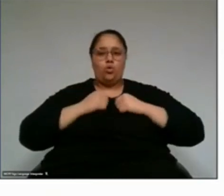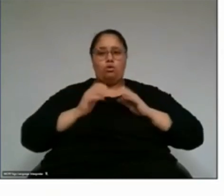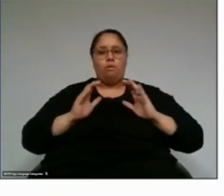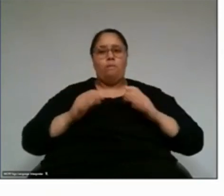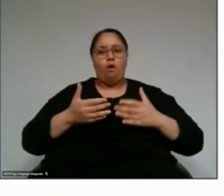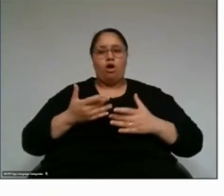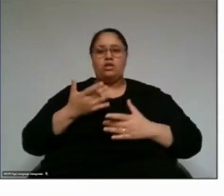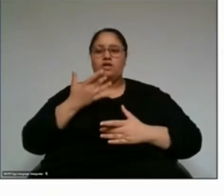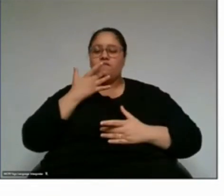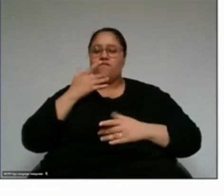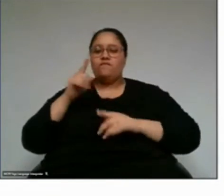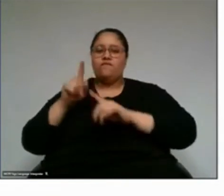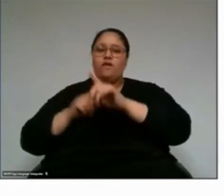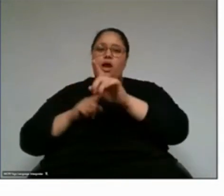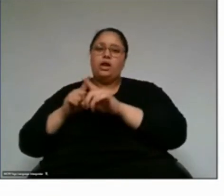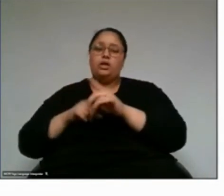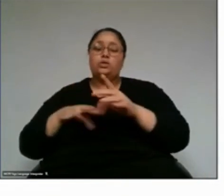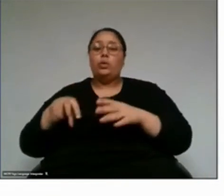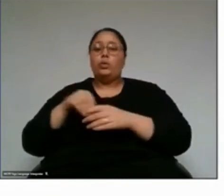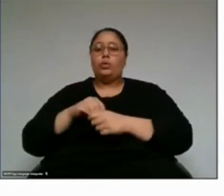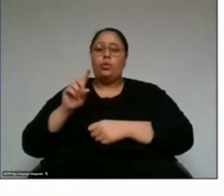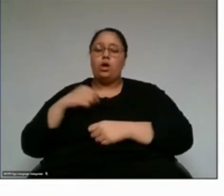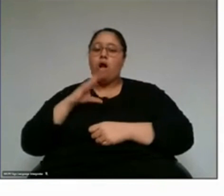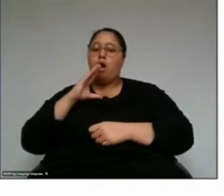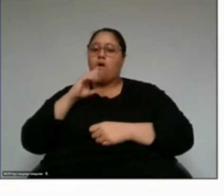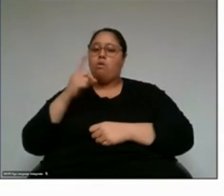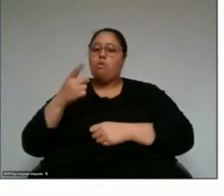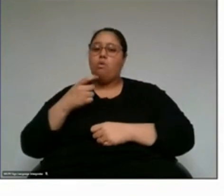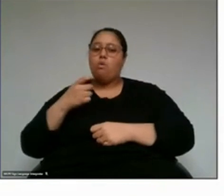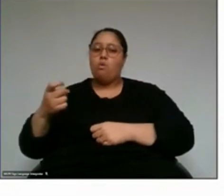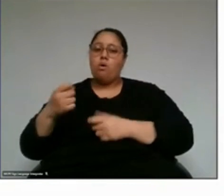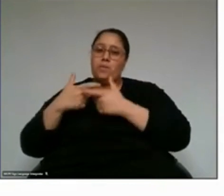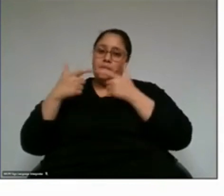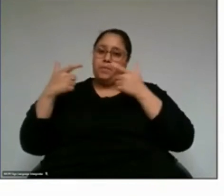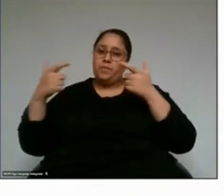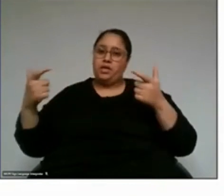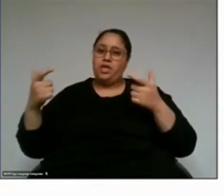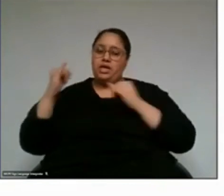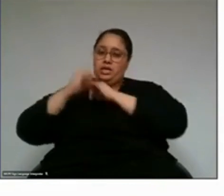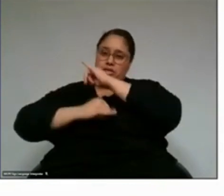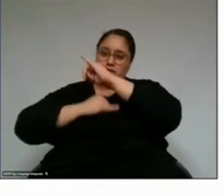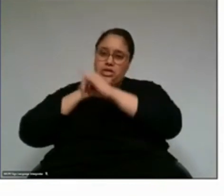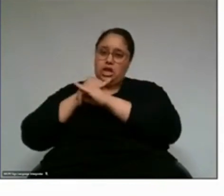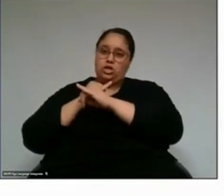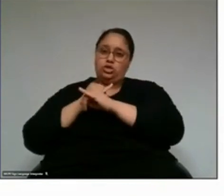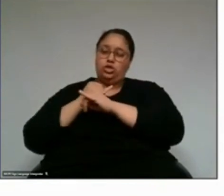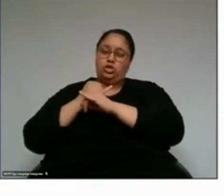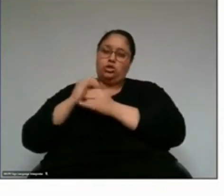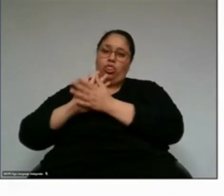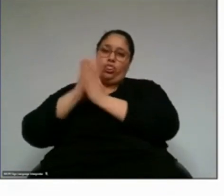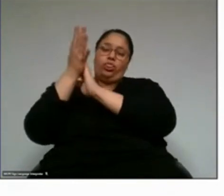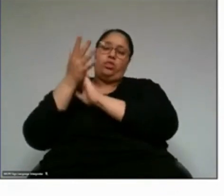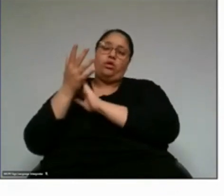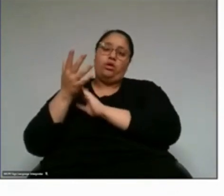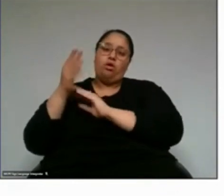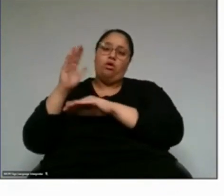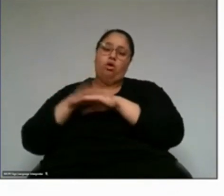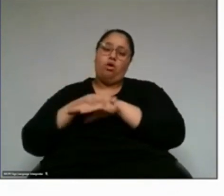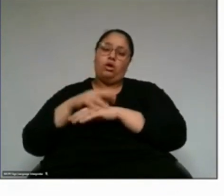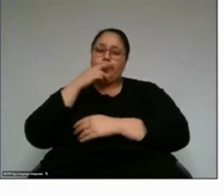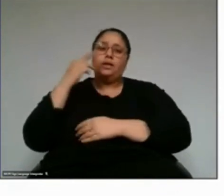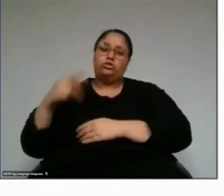party's failings, including what I've called the monumental international shambles on